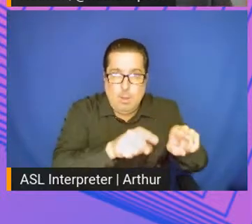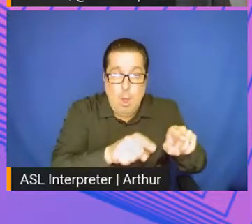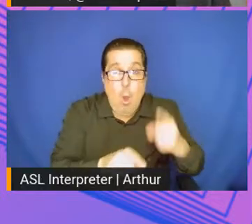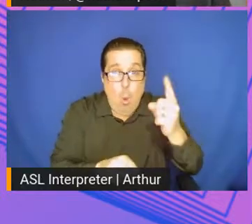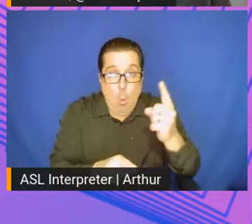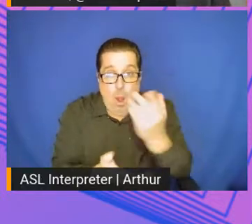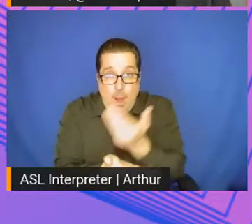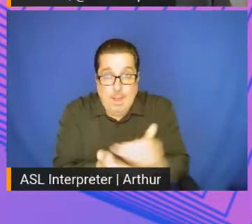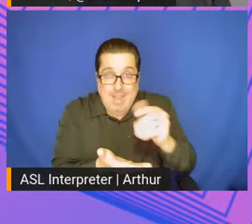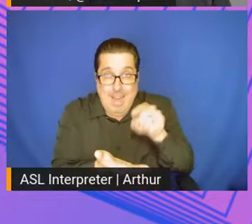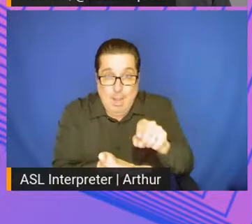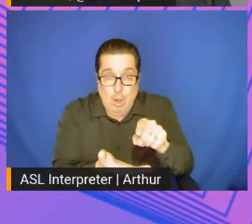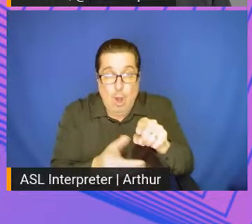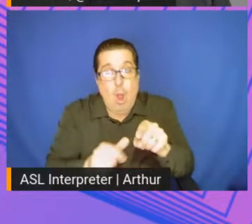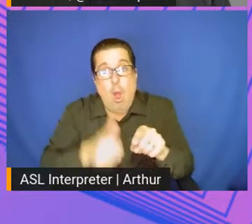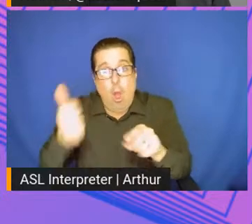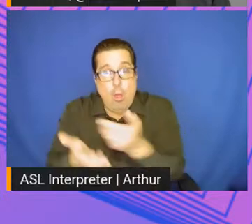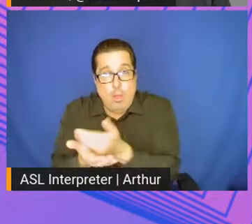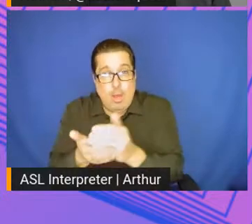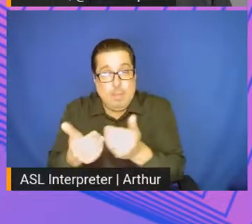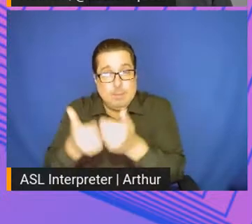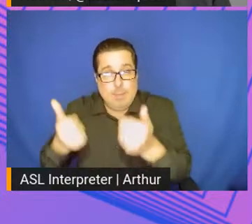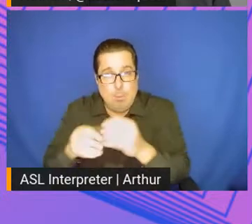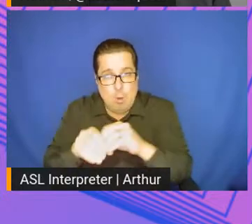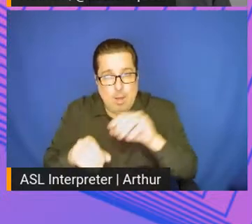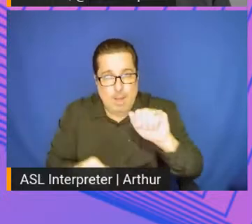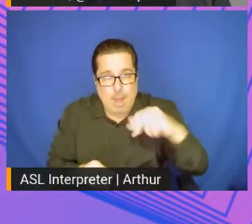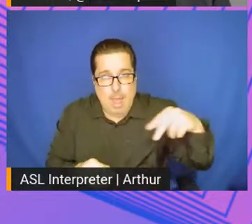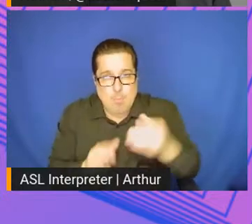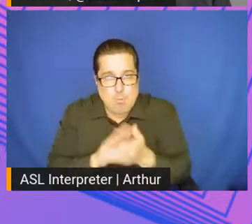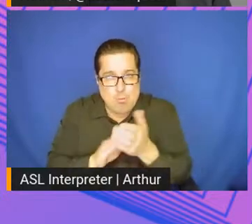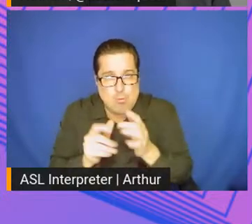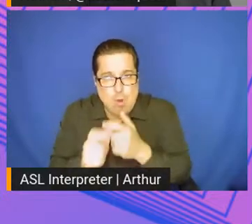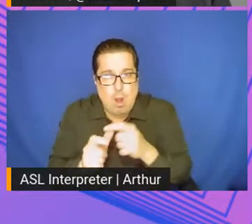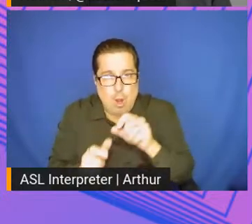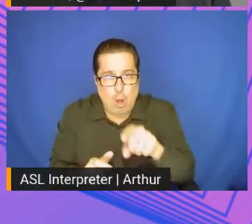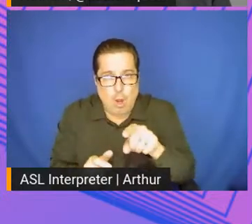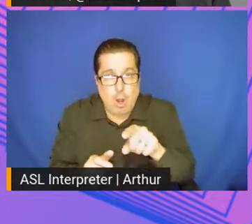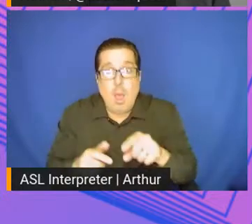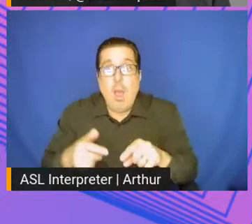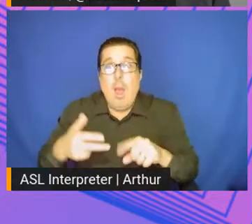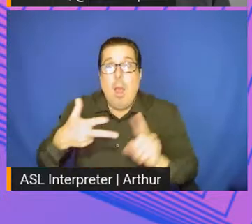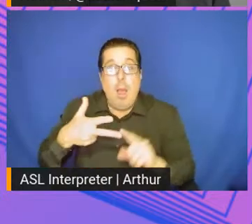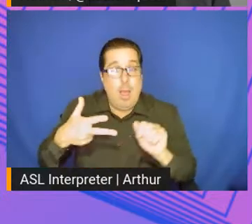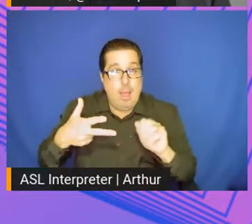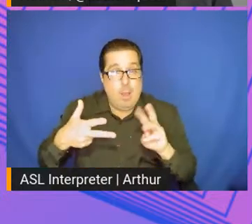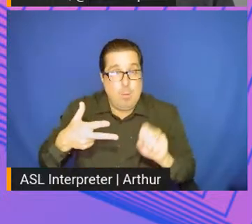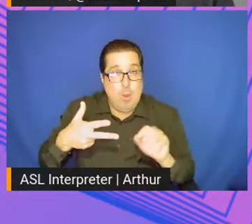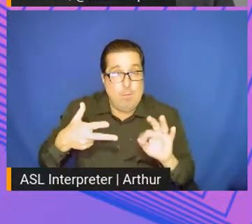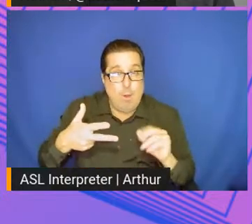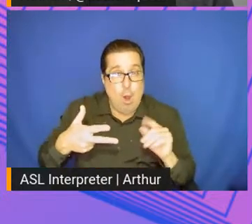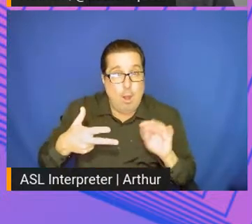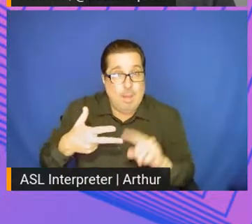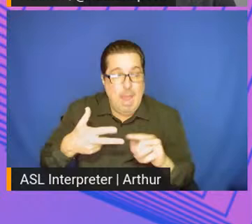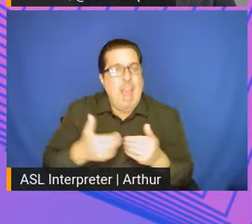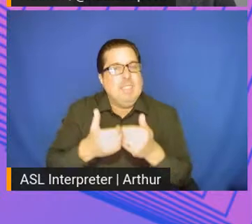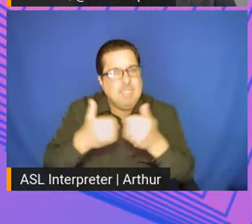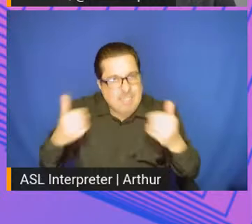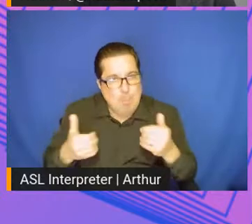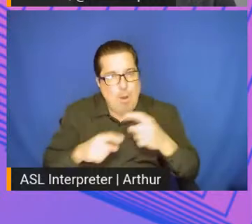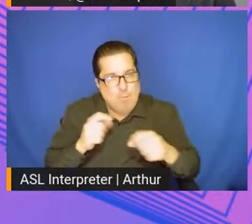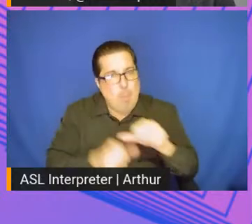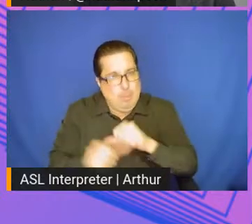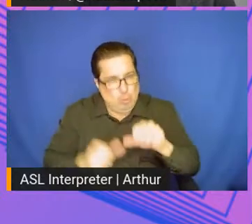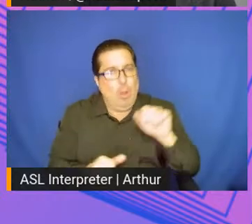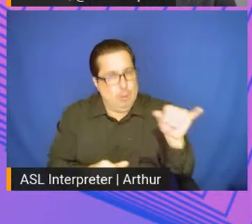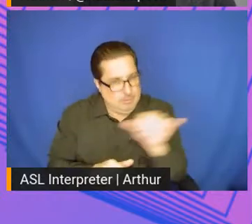and another container are separated in App Runner. And AWS Fargate tasks are also separated from each other. However,